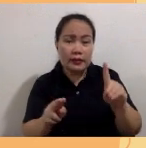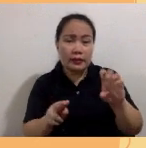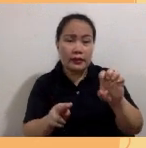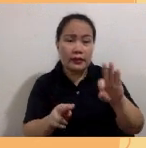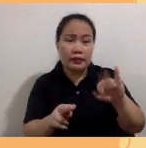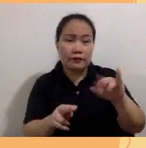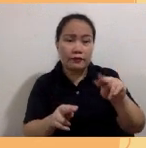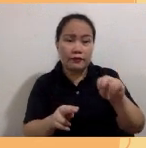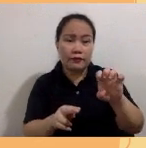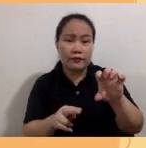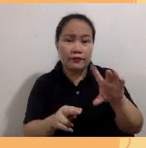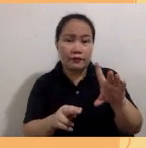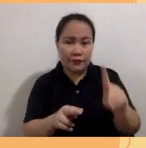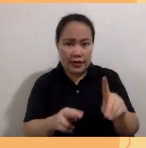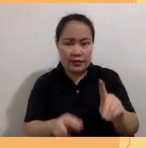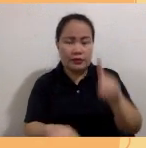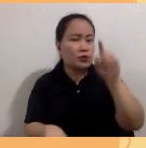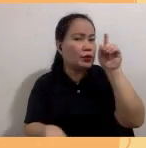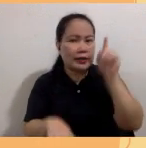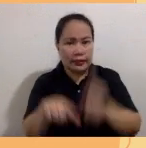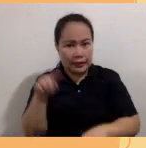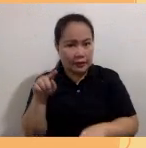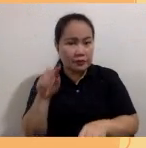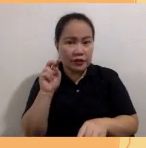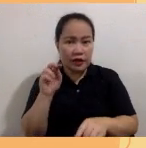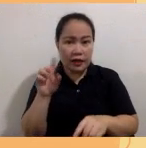become 0. So, hindi siya po pwede.